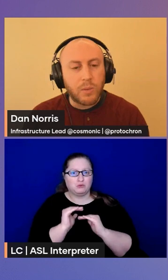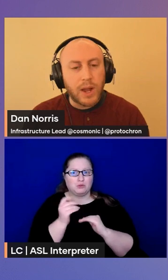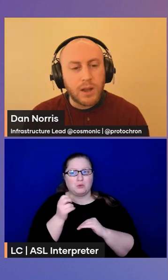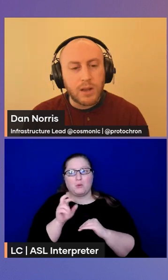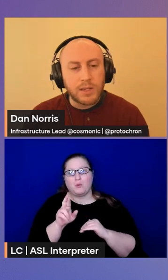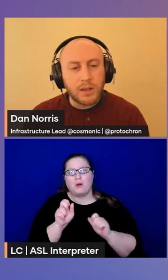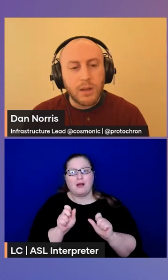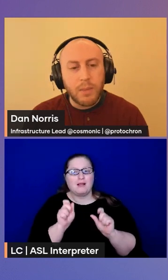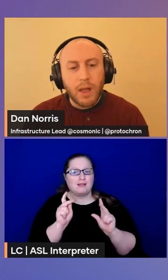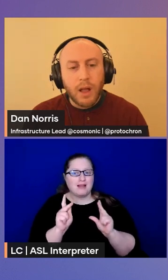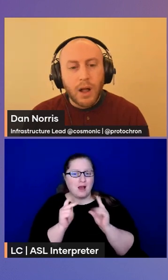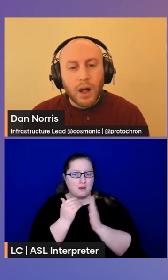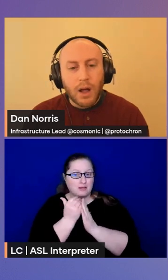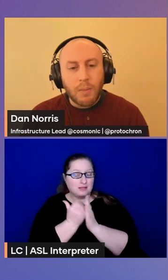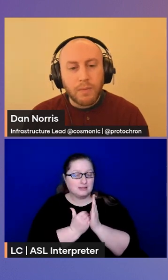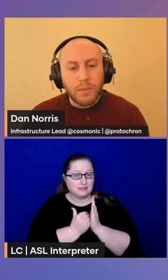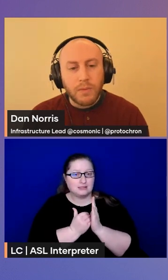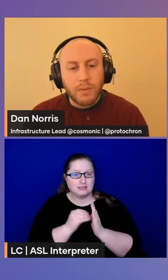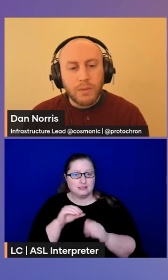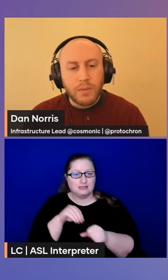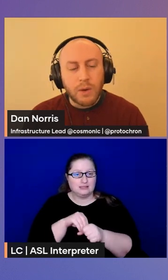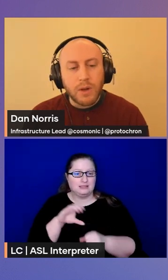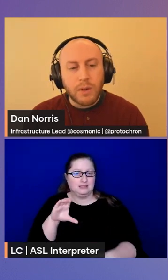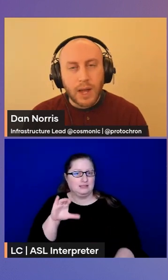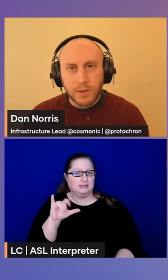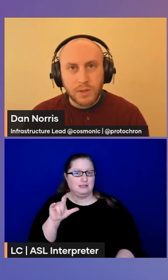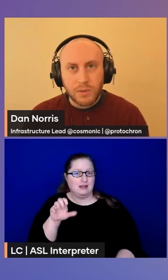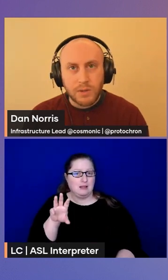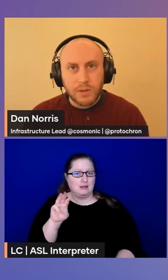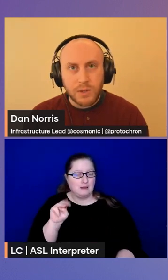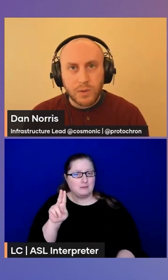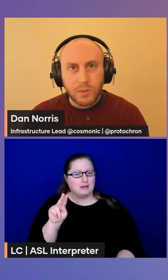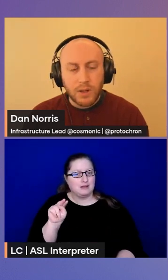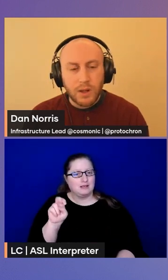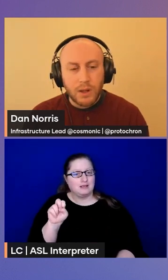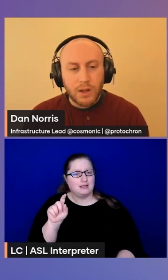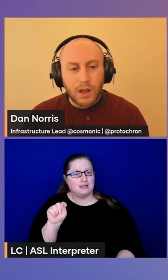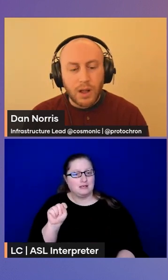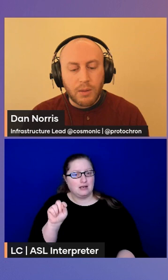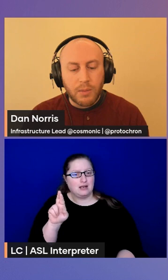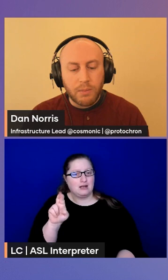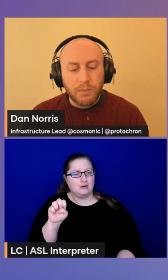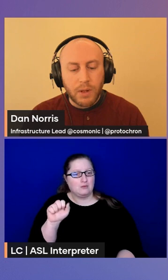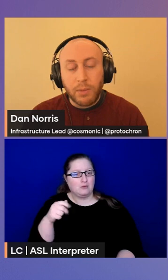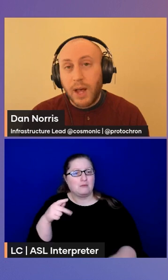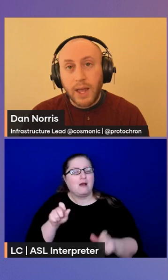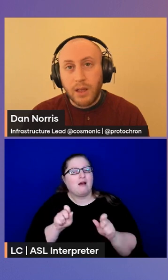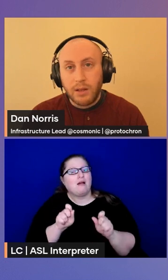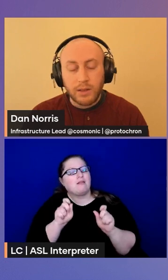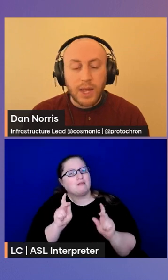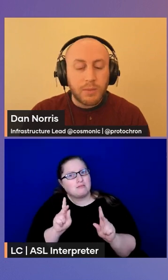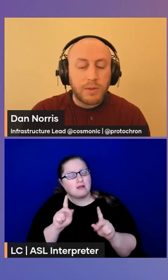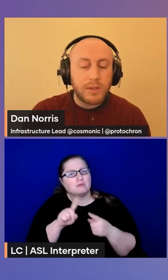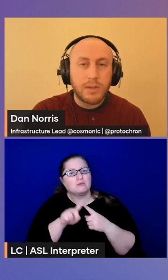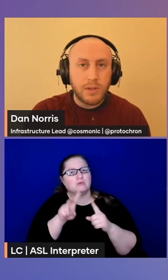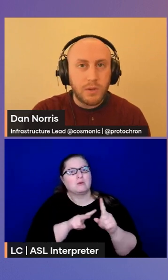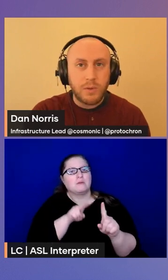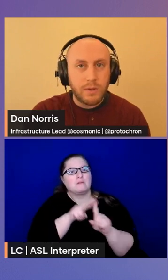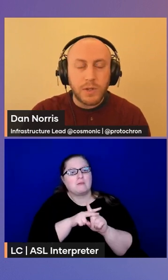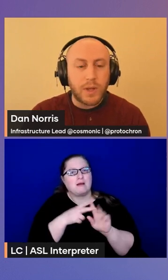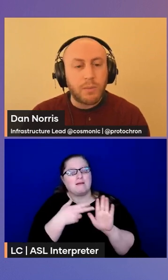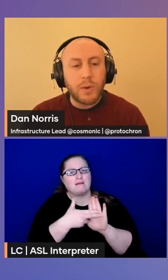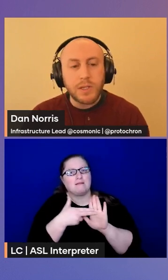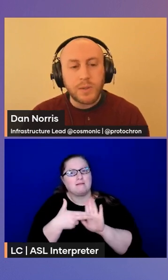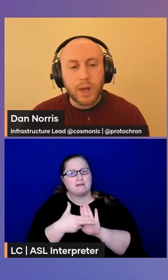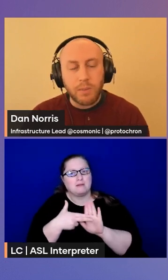listing right in Cilium, Netreap allows you to apply labels to